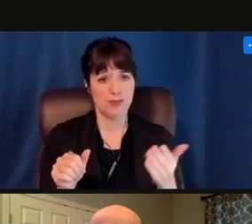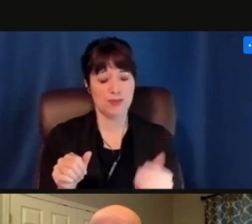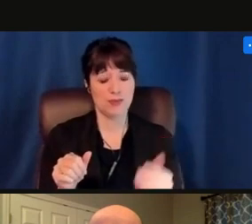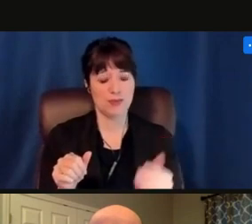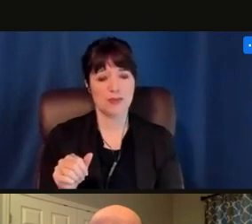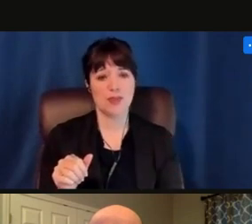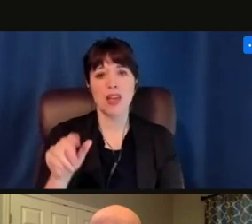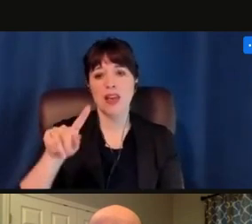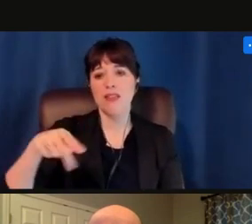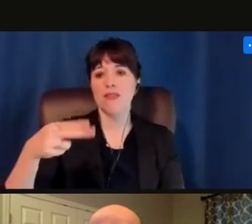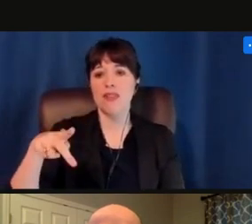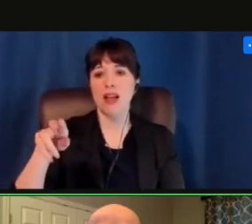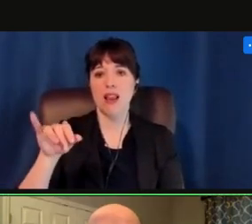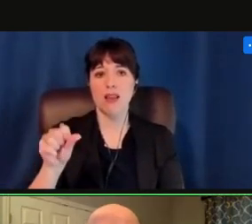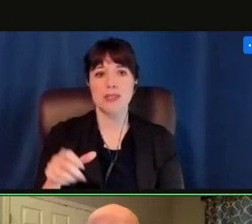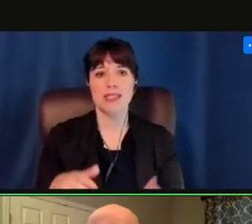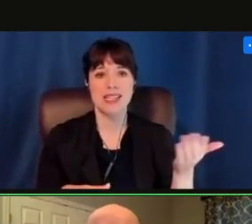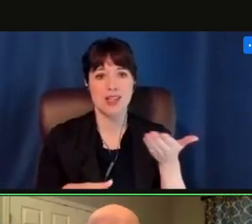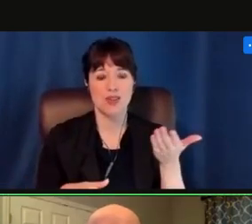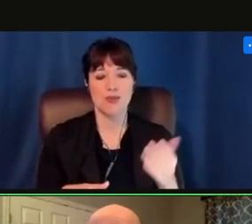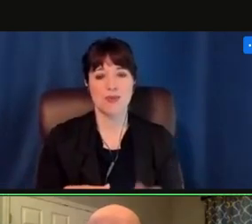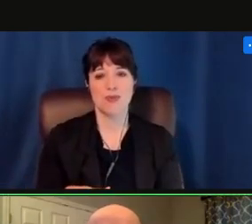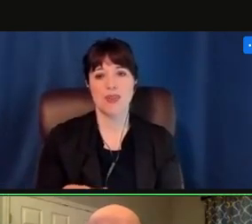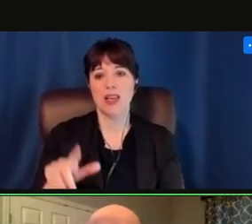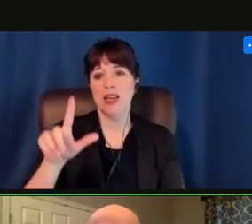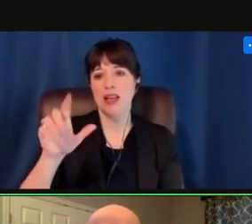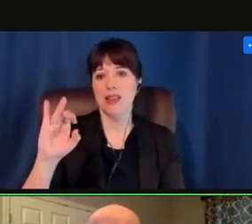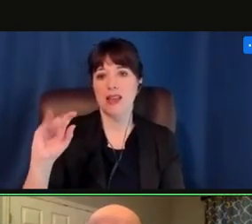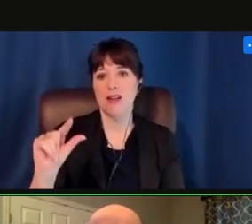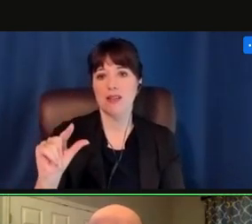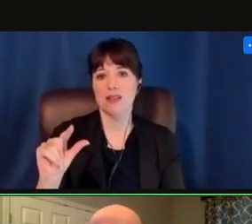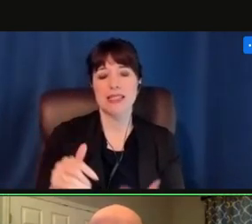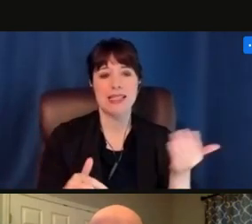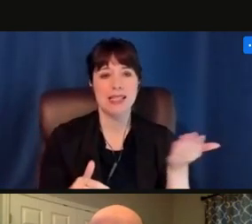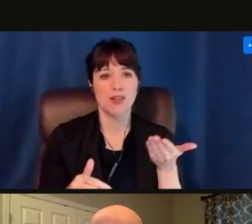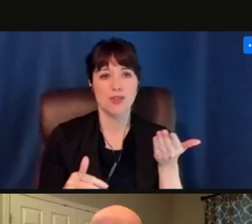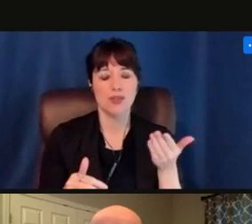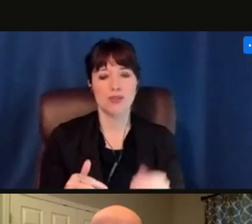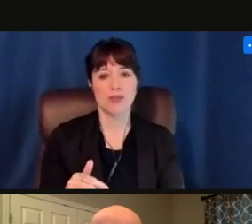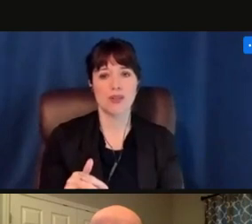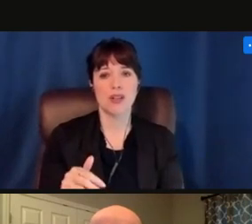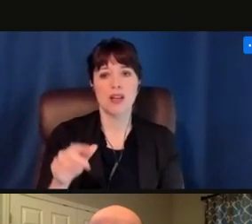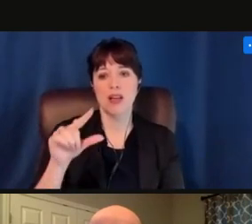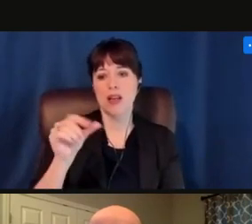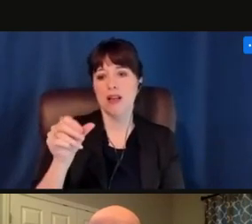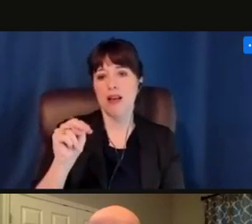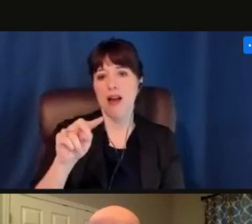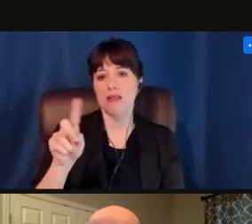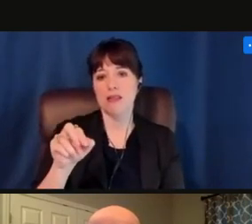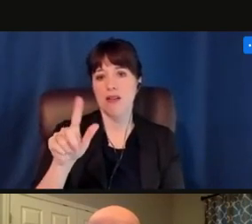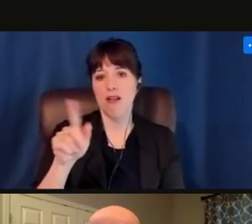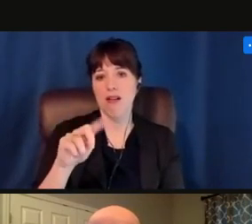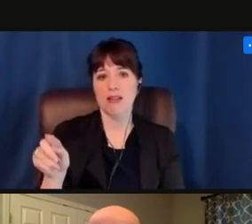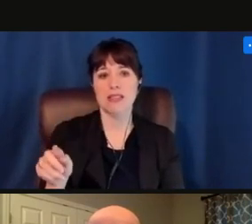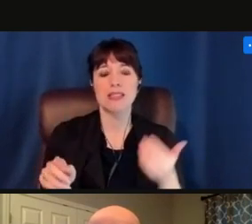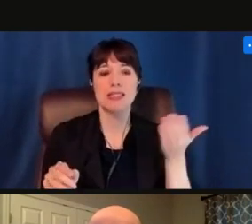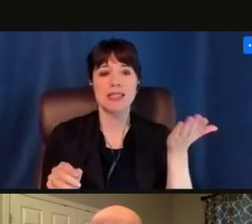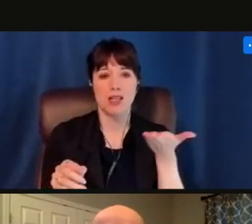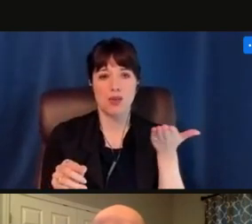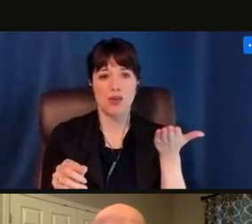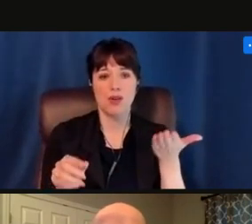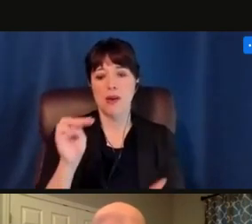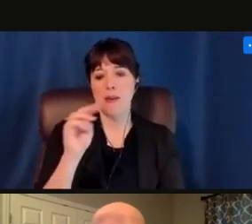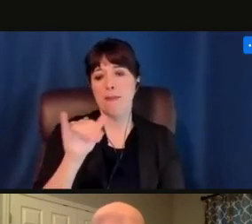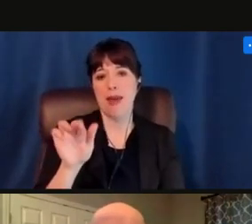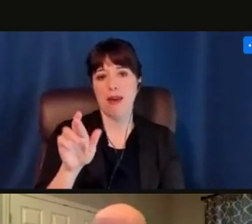Councillor Phillips? Here. Councillor Leung? Here. Councillor Gonzalez? Here. Mayor Pro